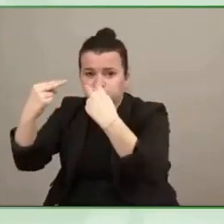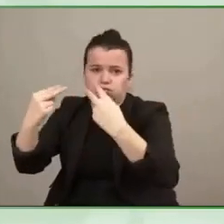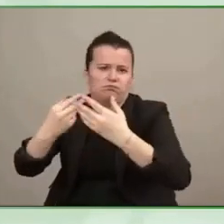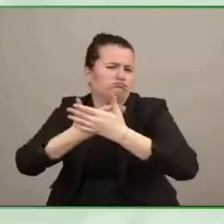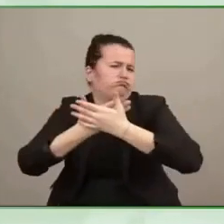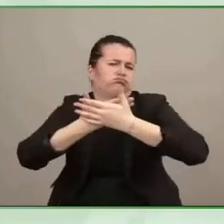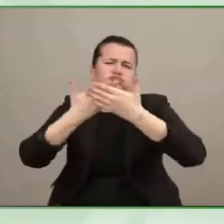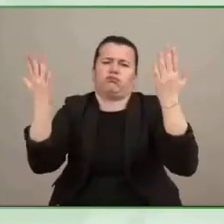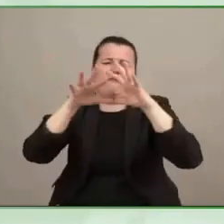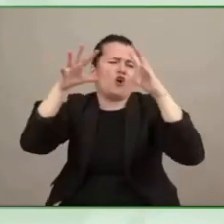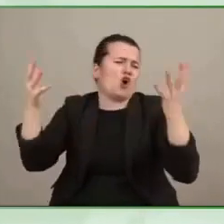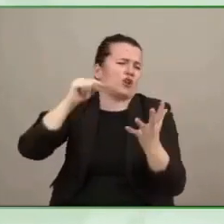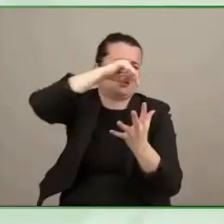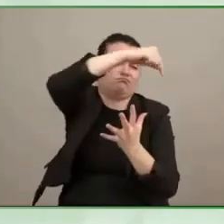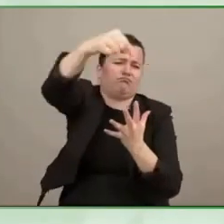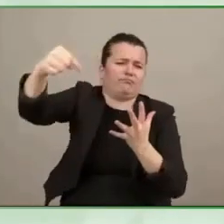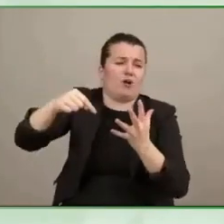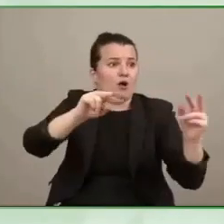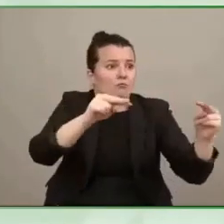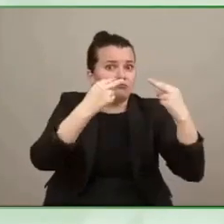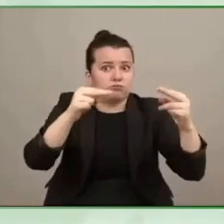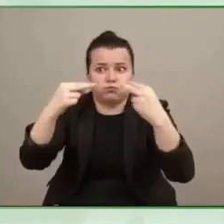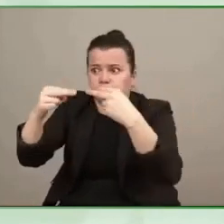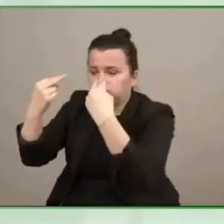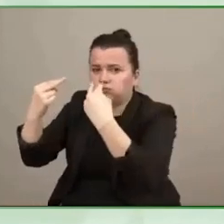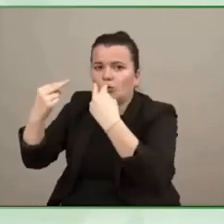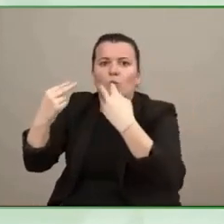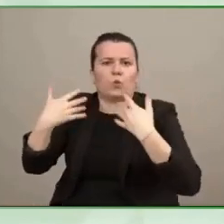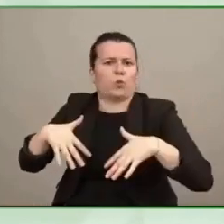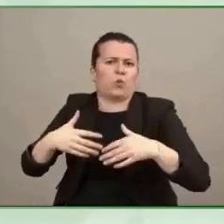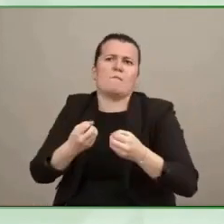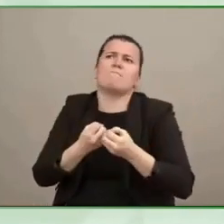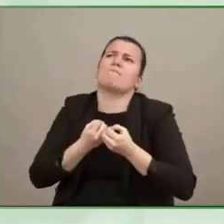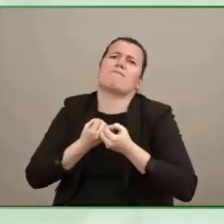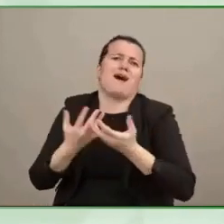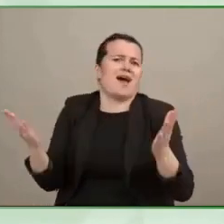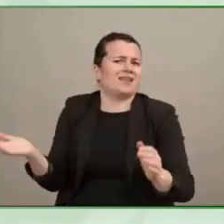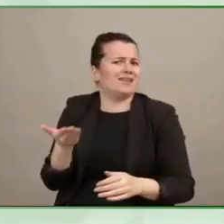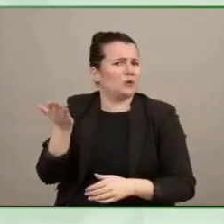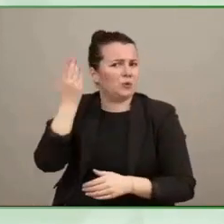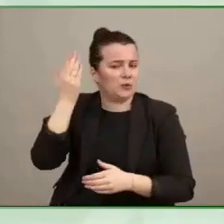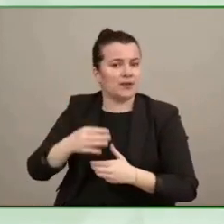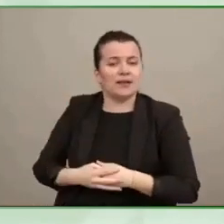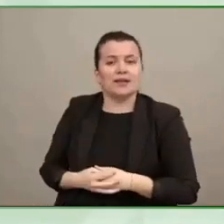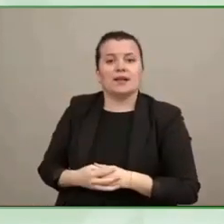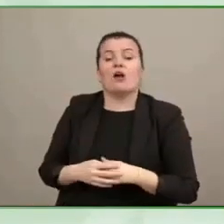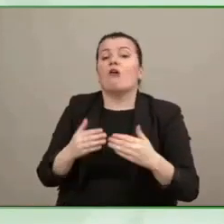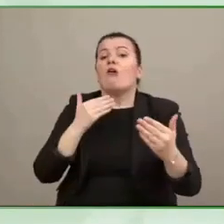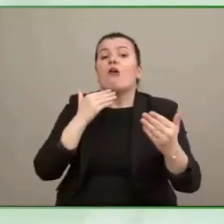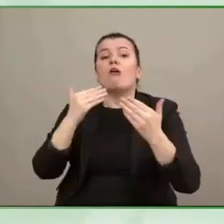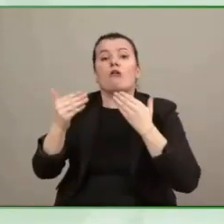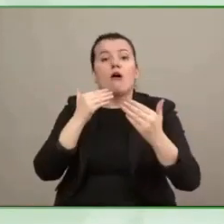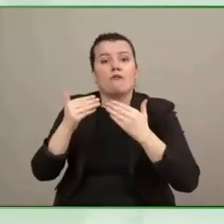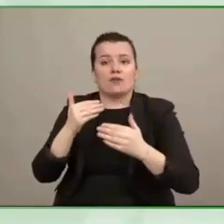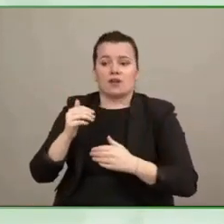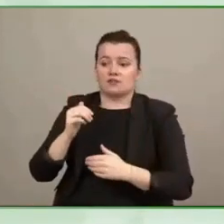of the world, by many people. And also when the conference is over, the links are going to be there.